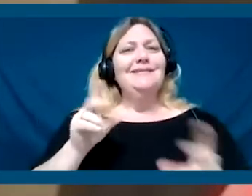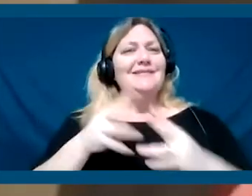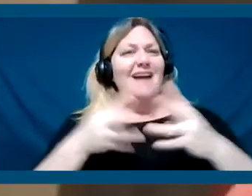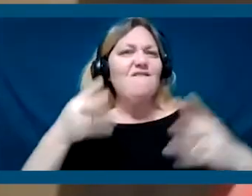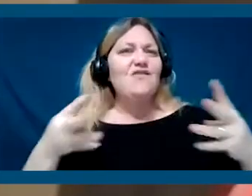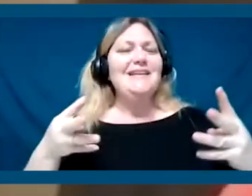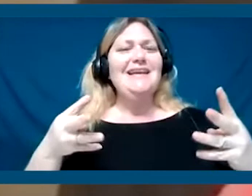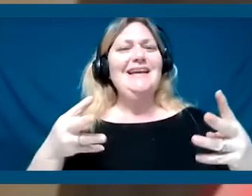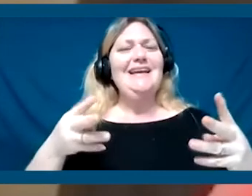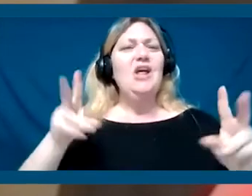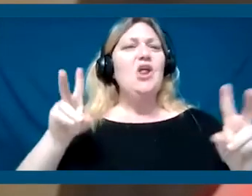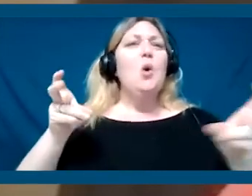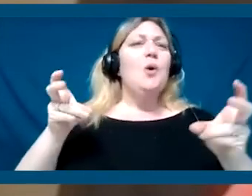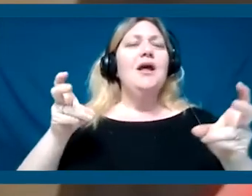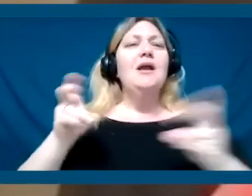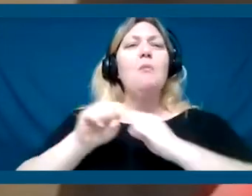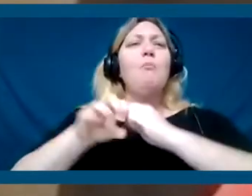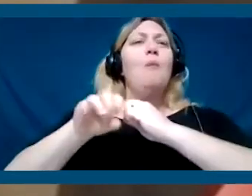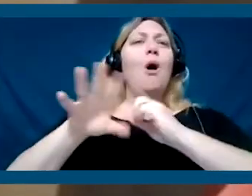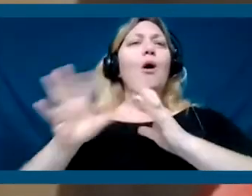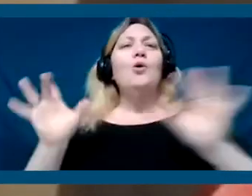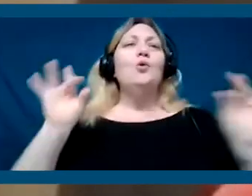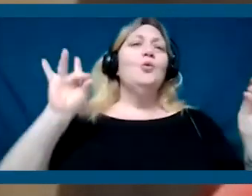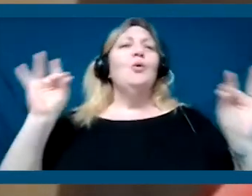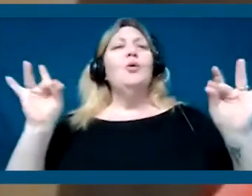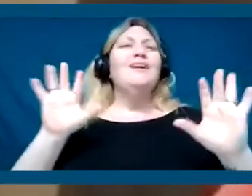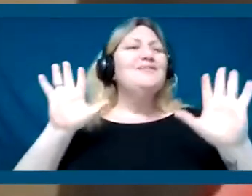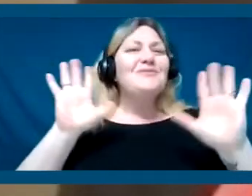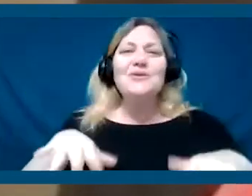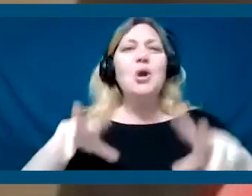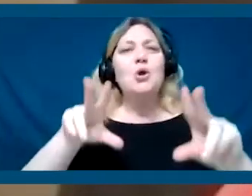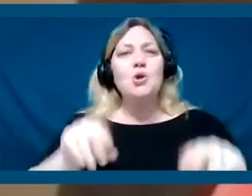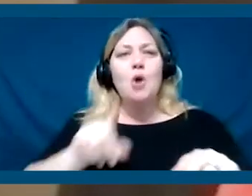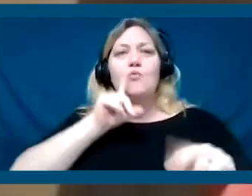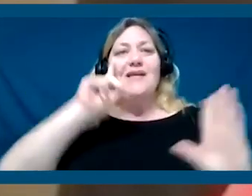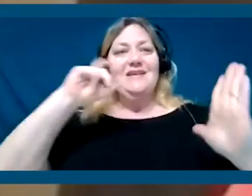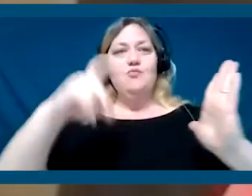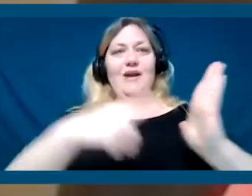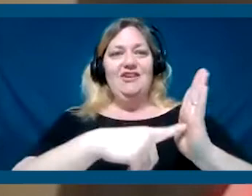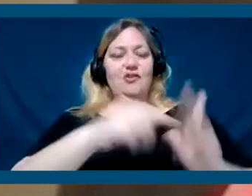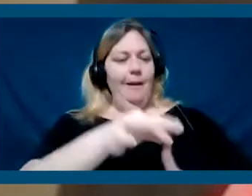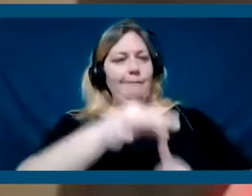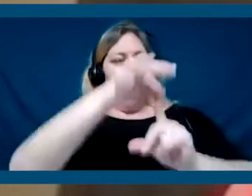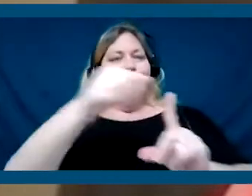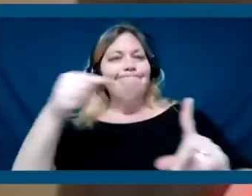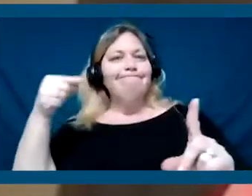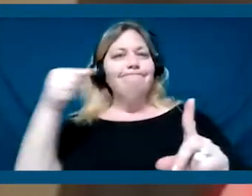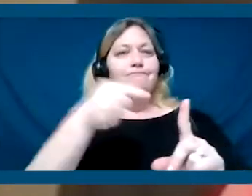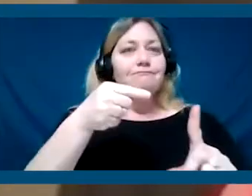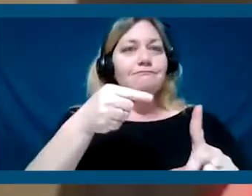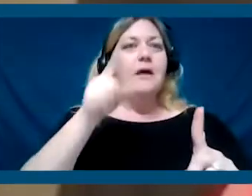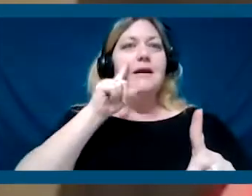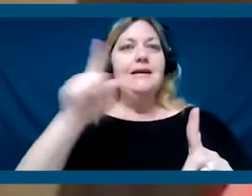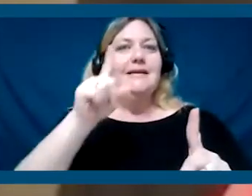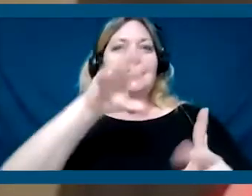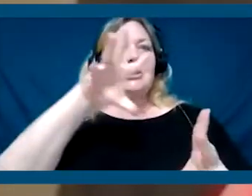mention it when we're holding our hands and singing Kumbaya. It's actually, it needs recognition, and it needs